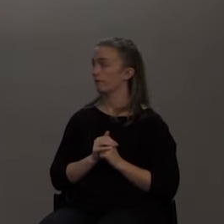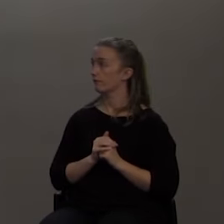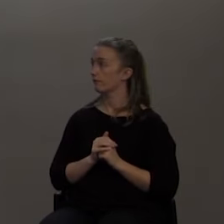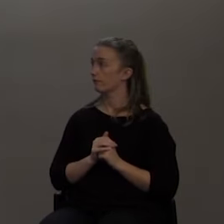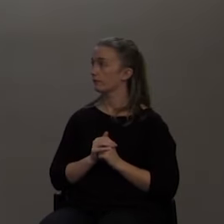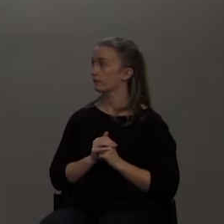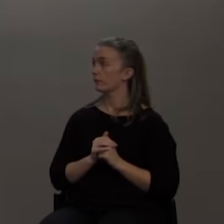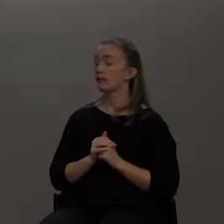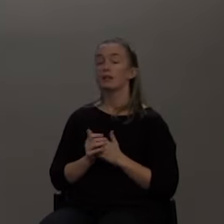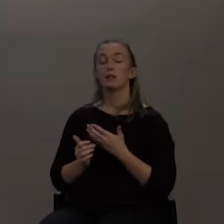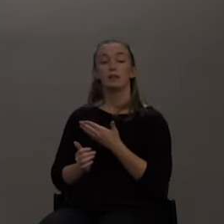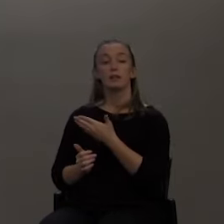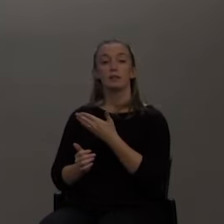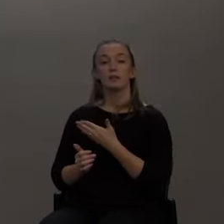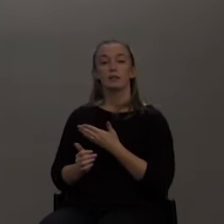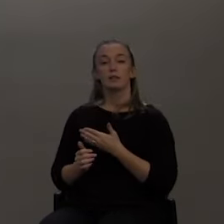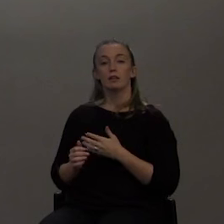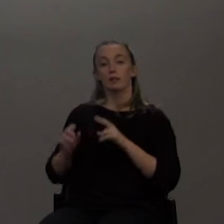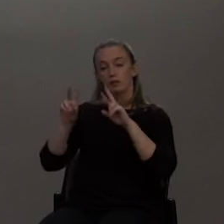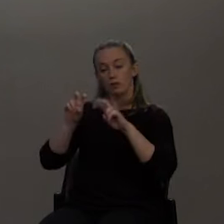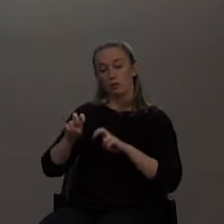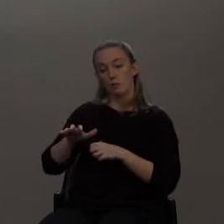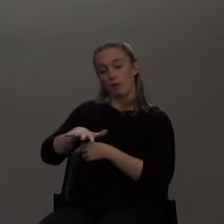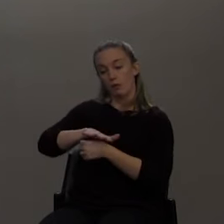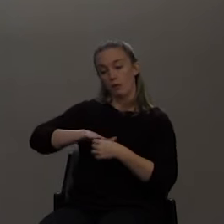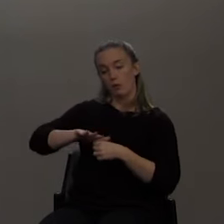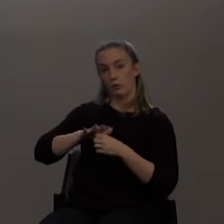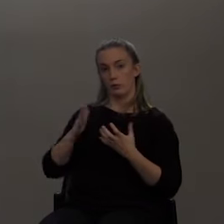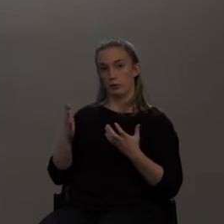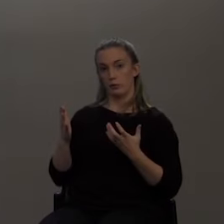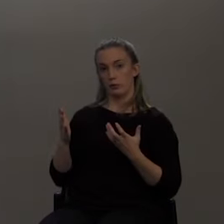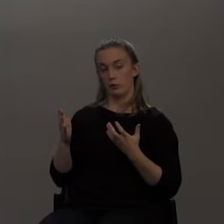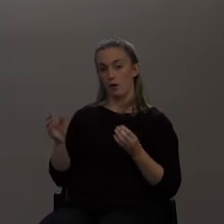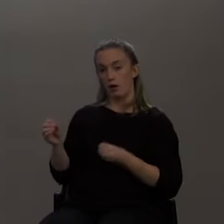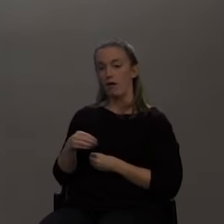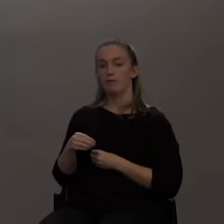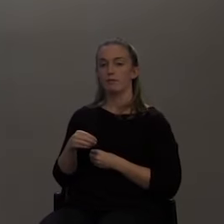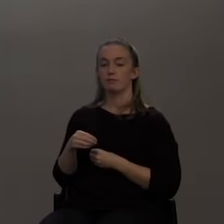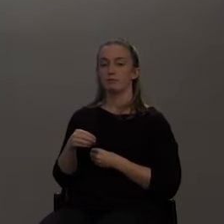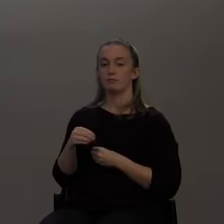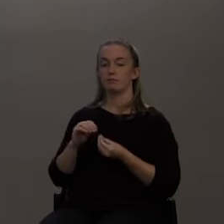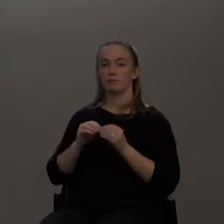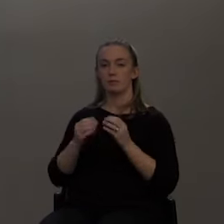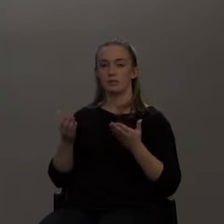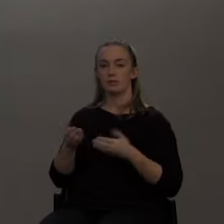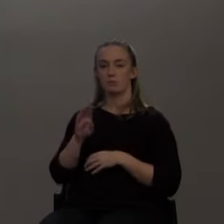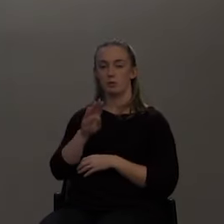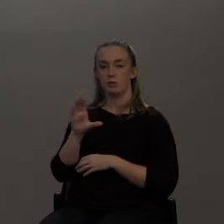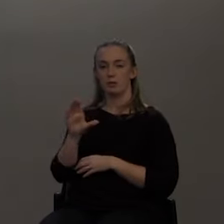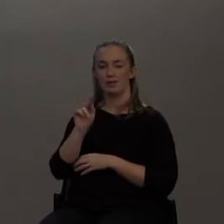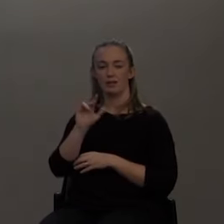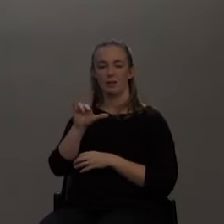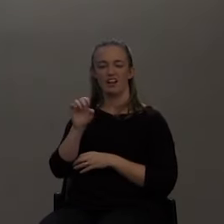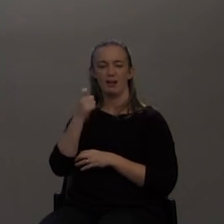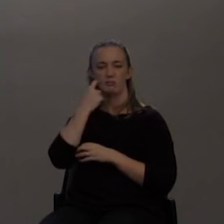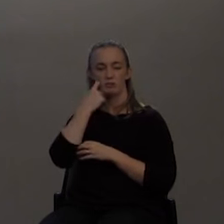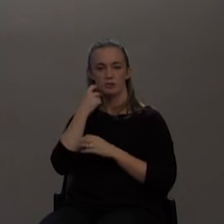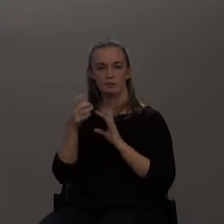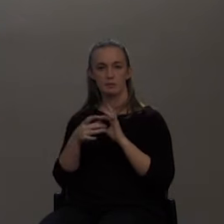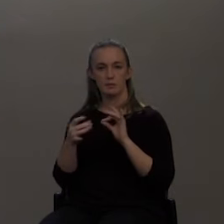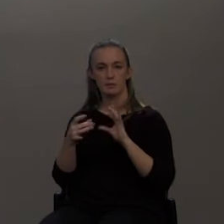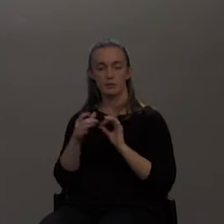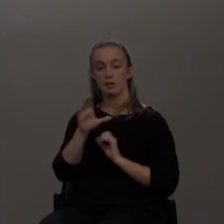So looking at the local office inventory in Boyle County, as Kyle just mentioned, the condition